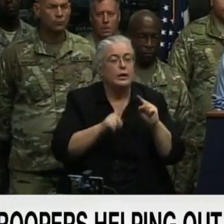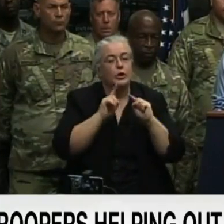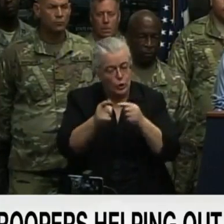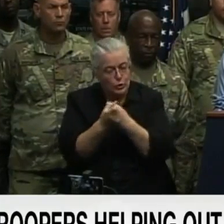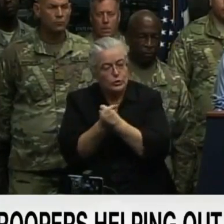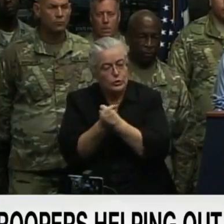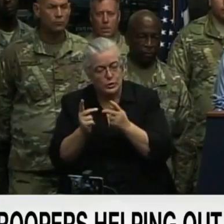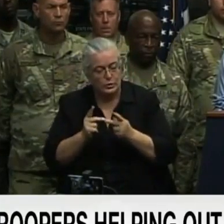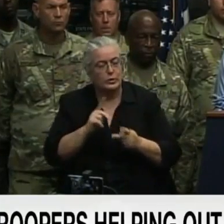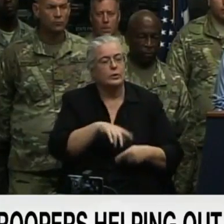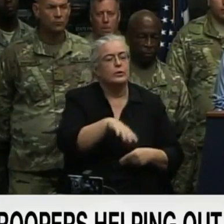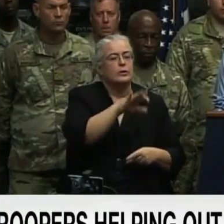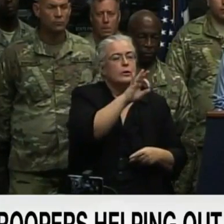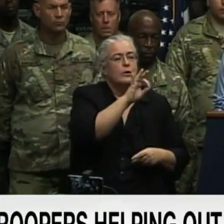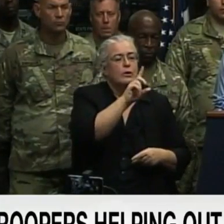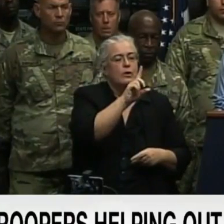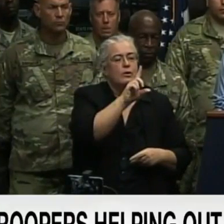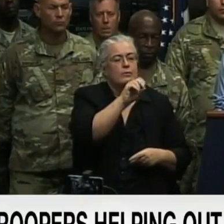go to